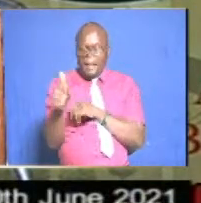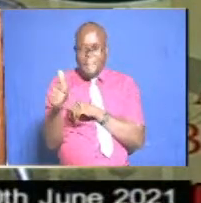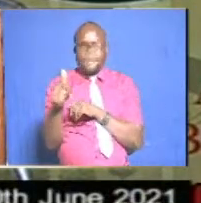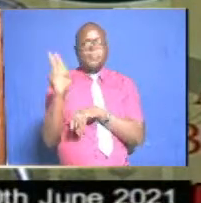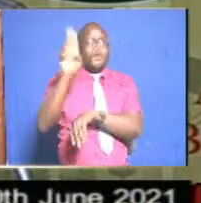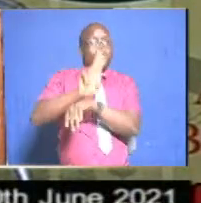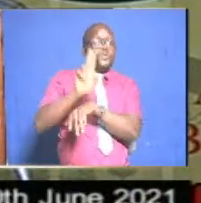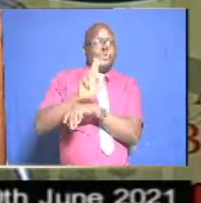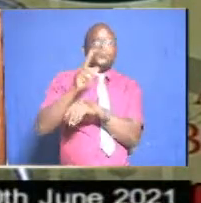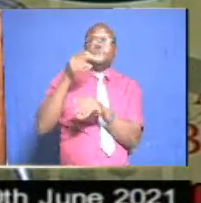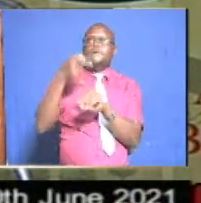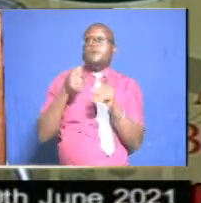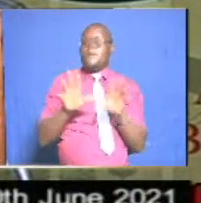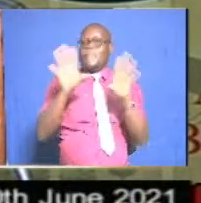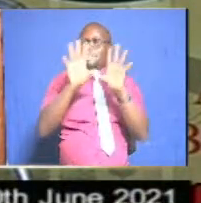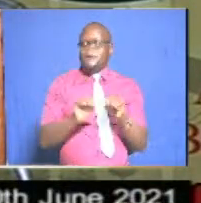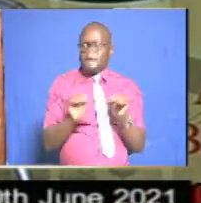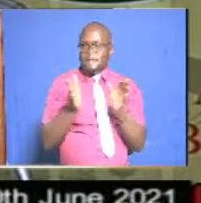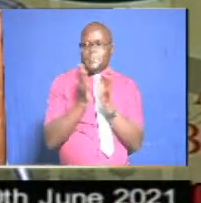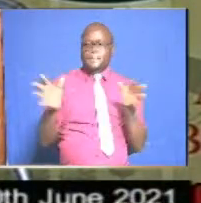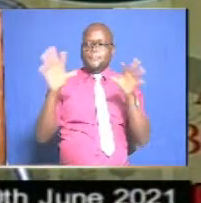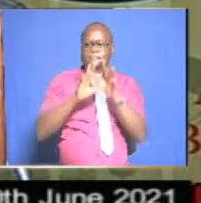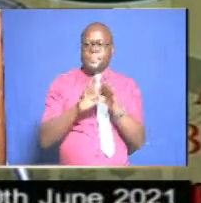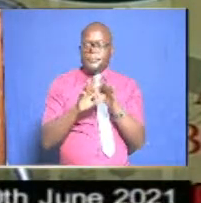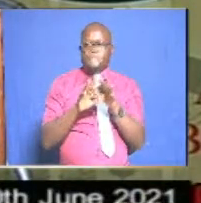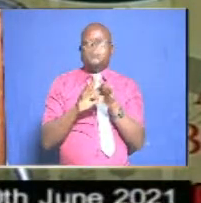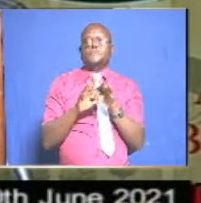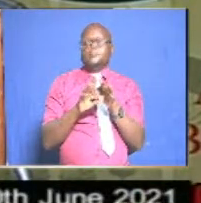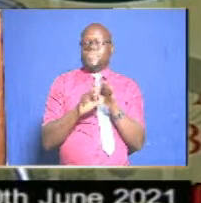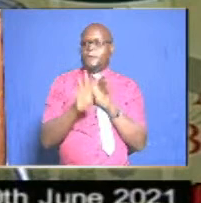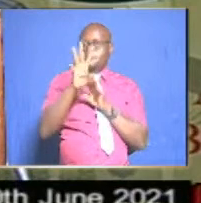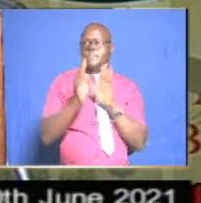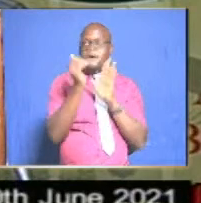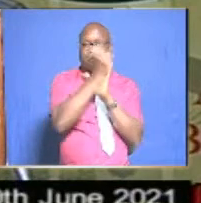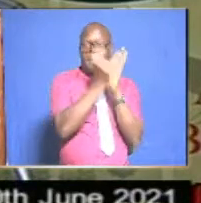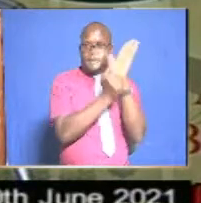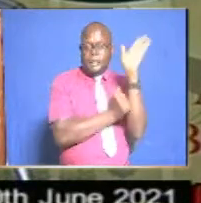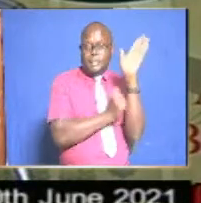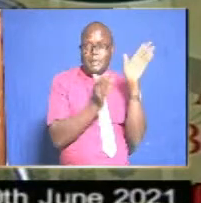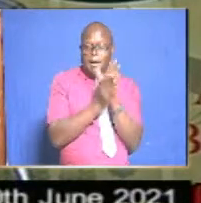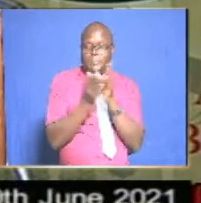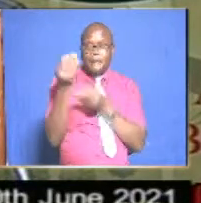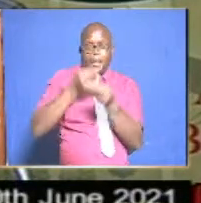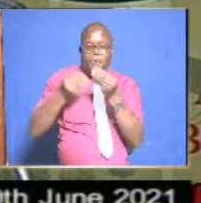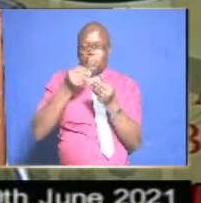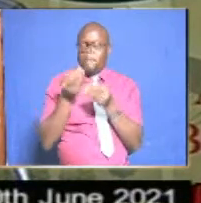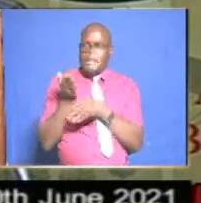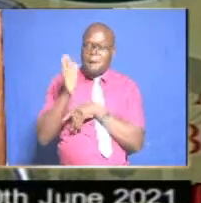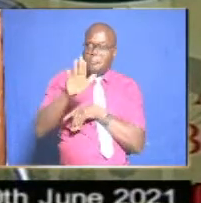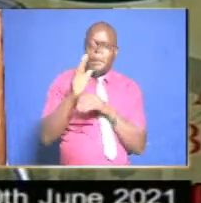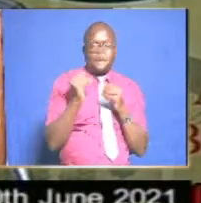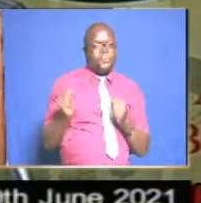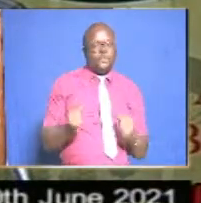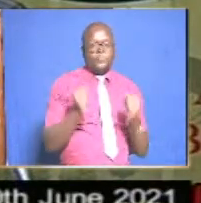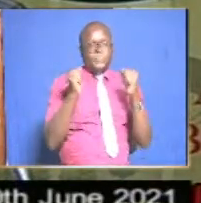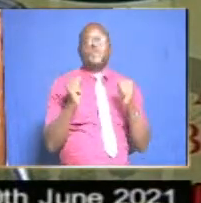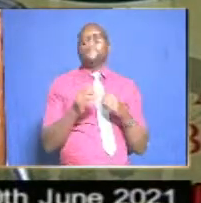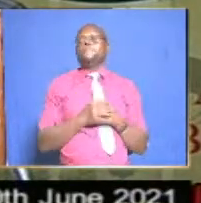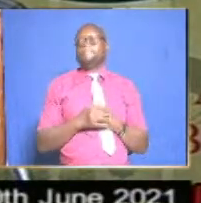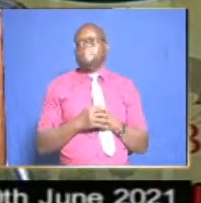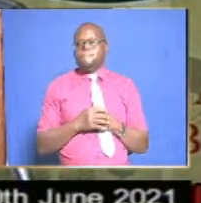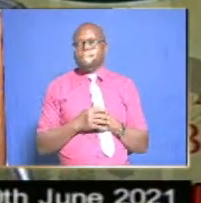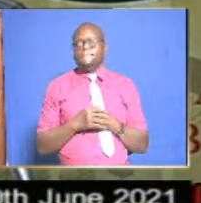expenditures from the budget and align the resources to the Big Four agenda and the economic recovery strategy. Mr.